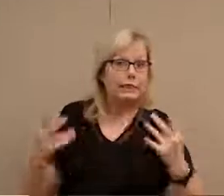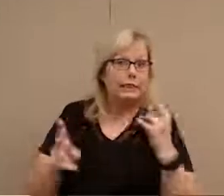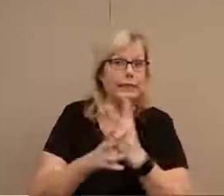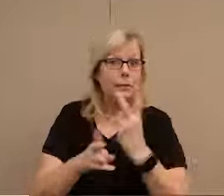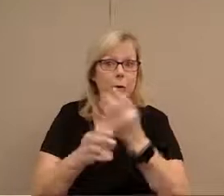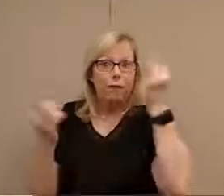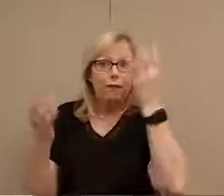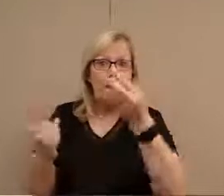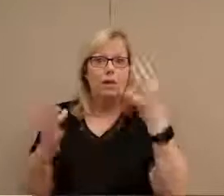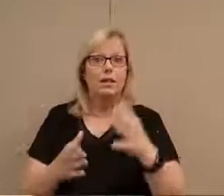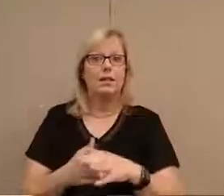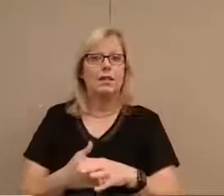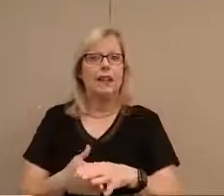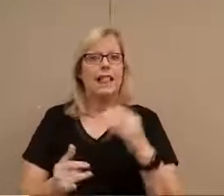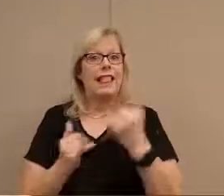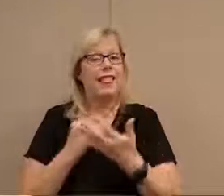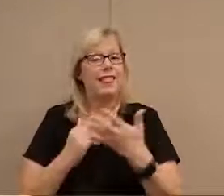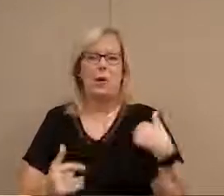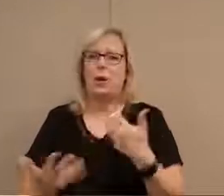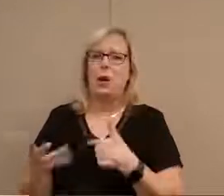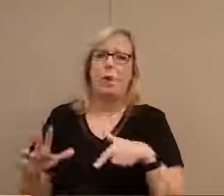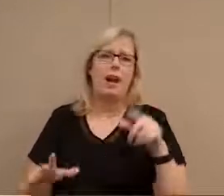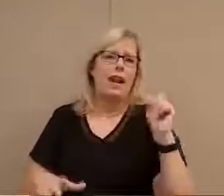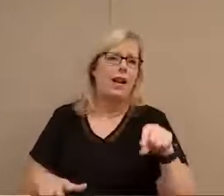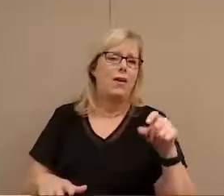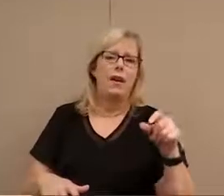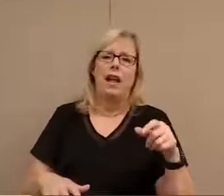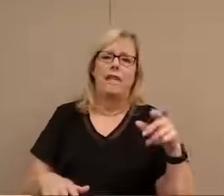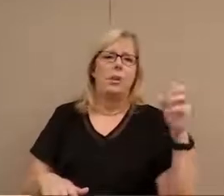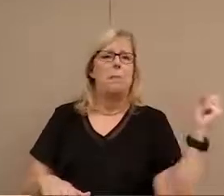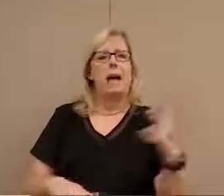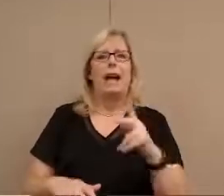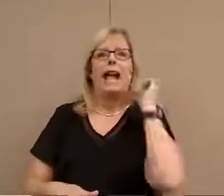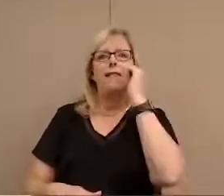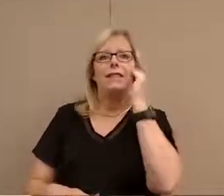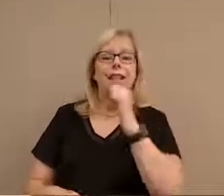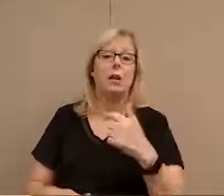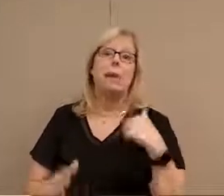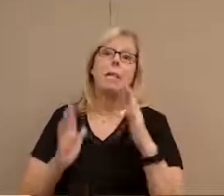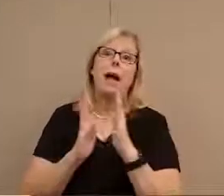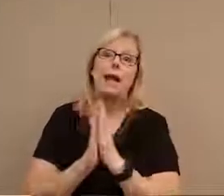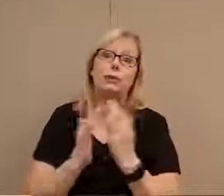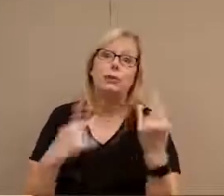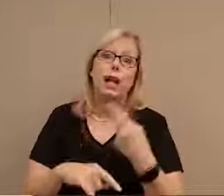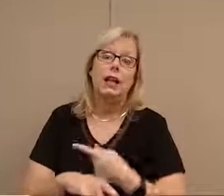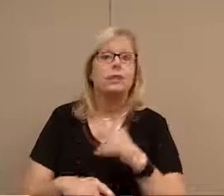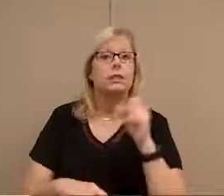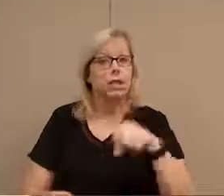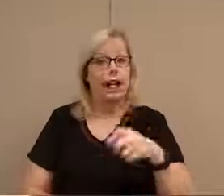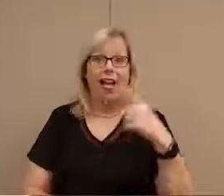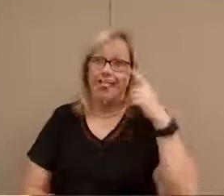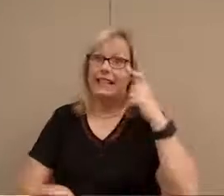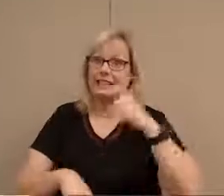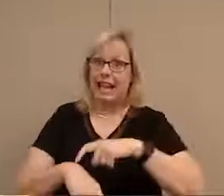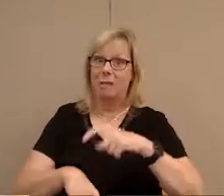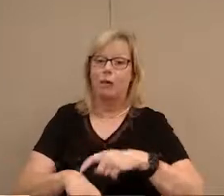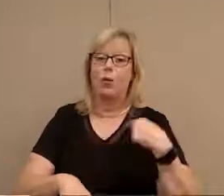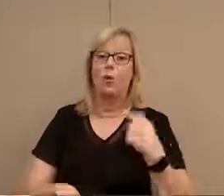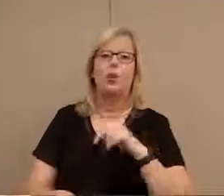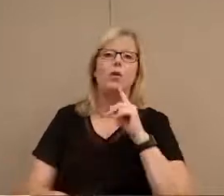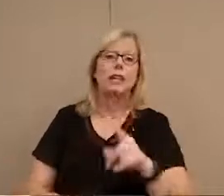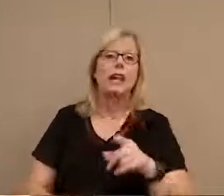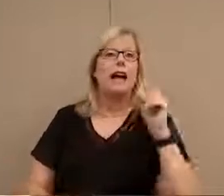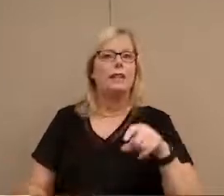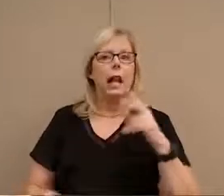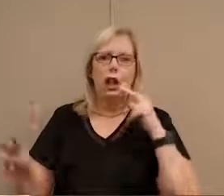all informed. The last thing we want to do is to go back to a daily. But so what I'm asking you today, yeah, I think it's time we really, really